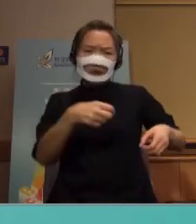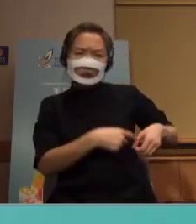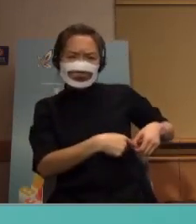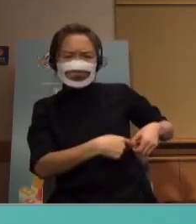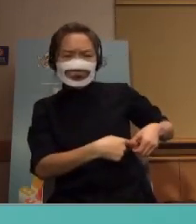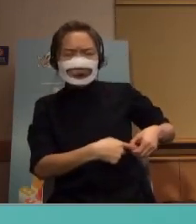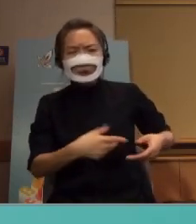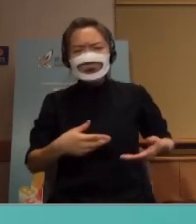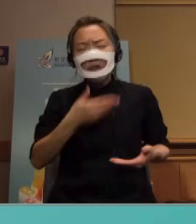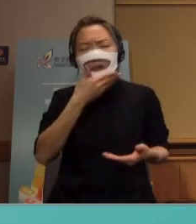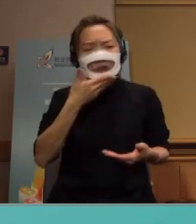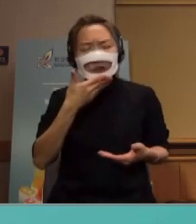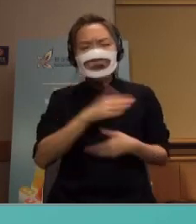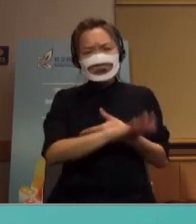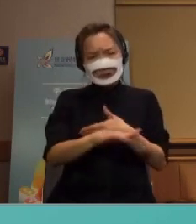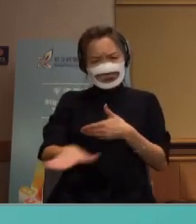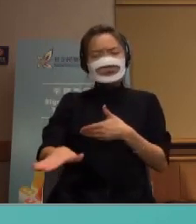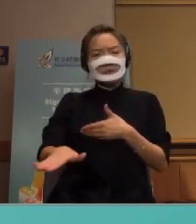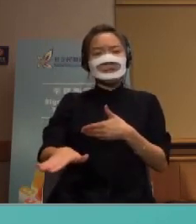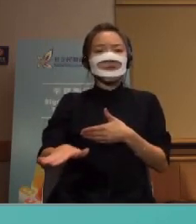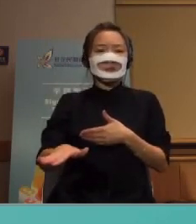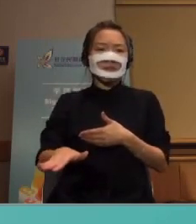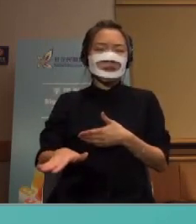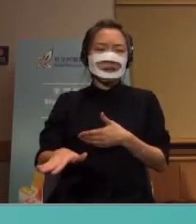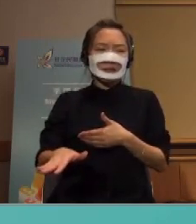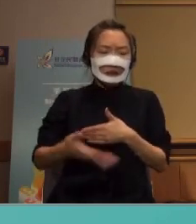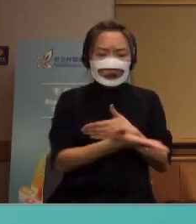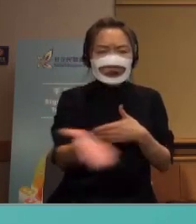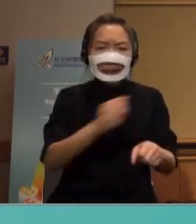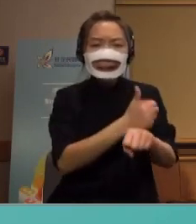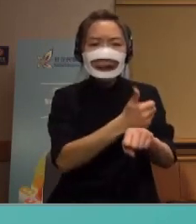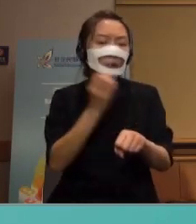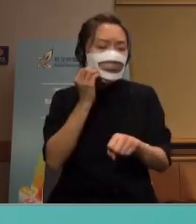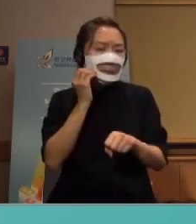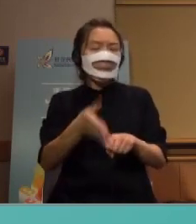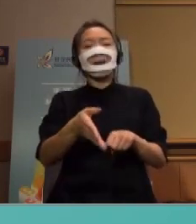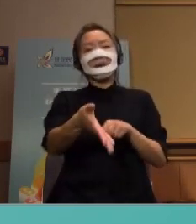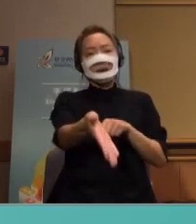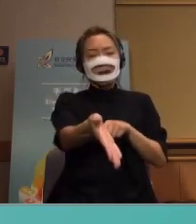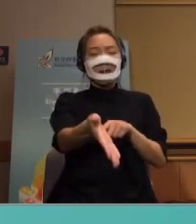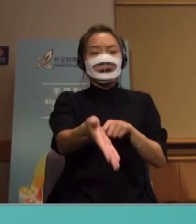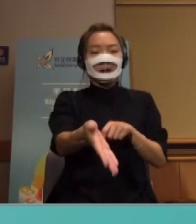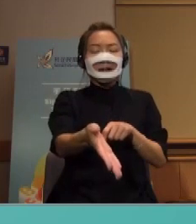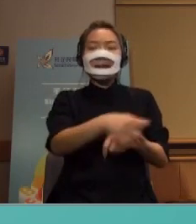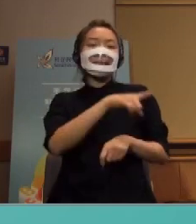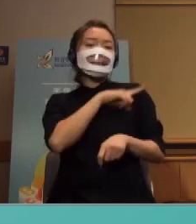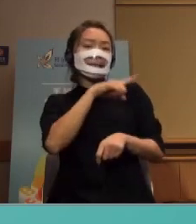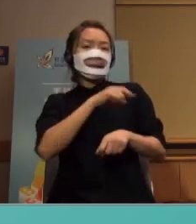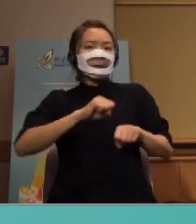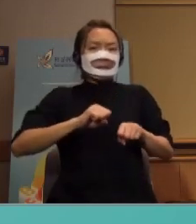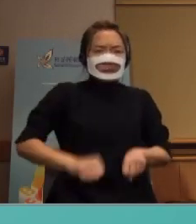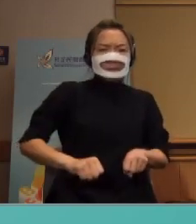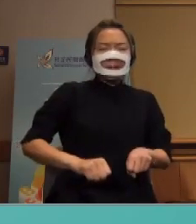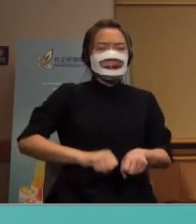and we let them to have a chance to create their digital NFT and their digital arts pieces. And we